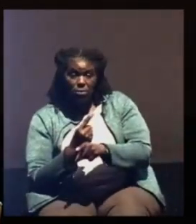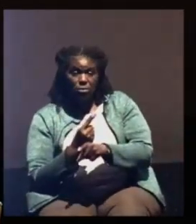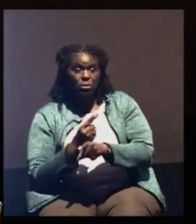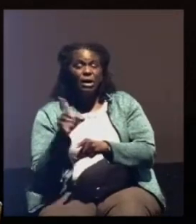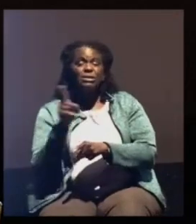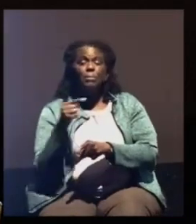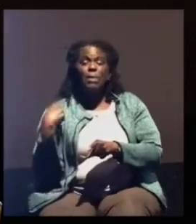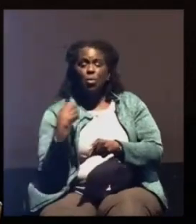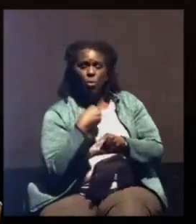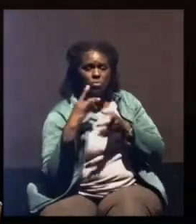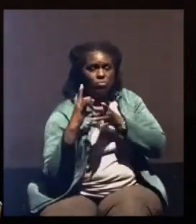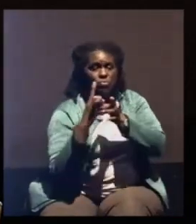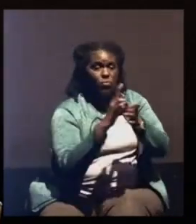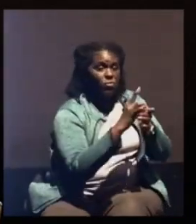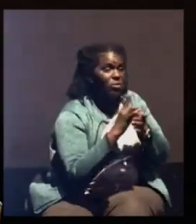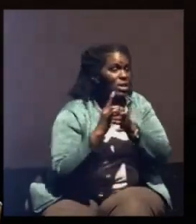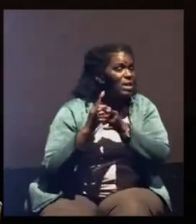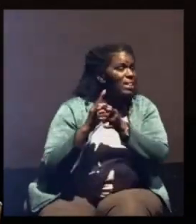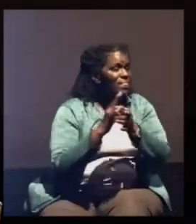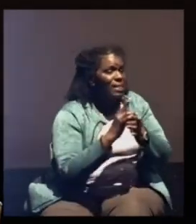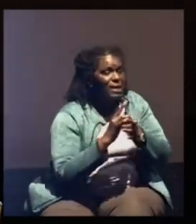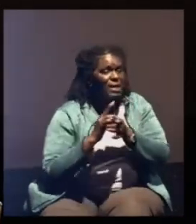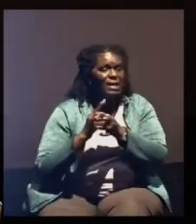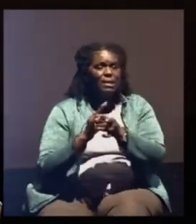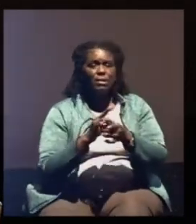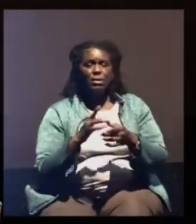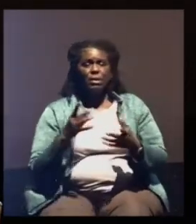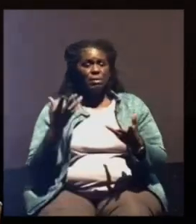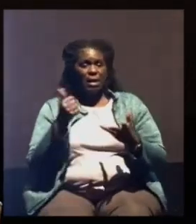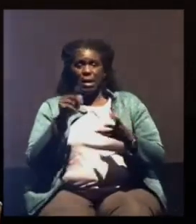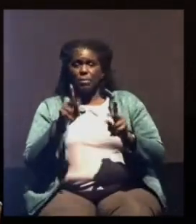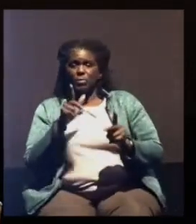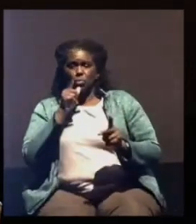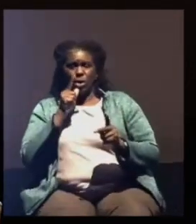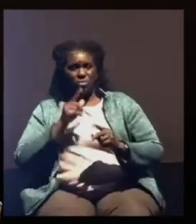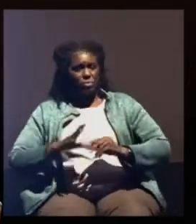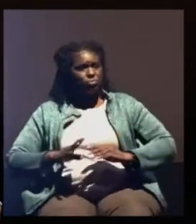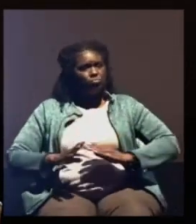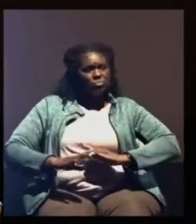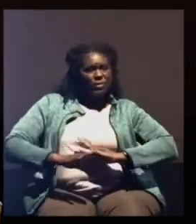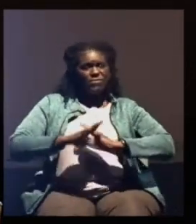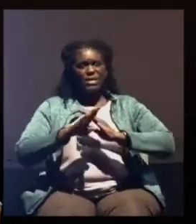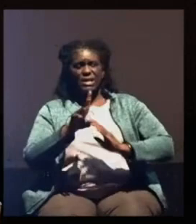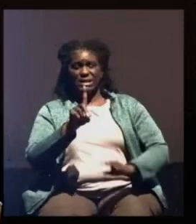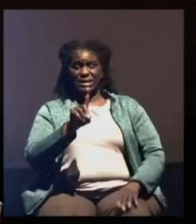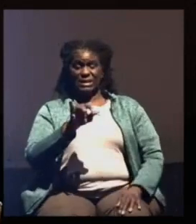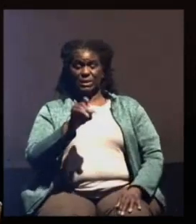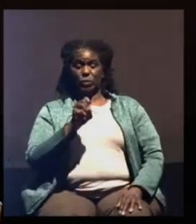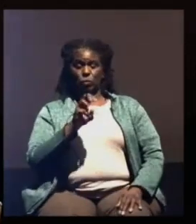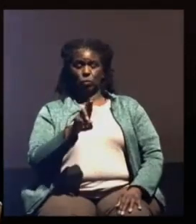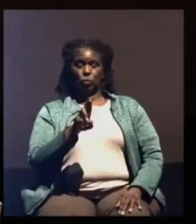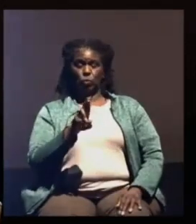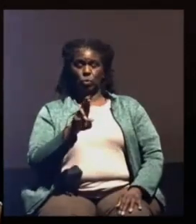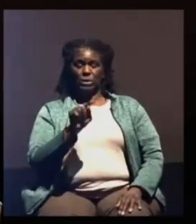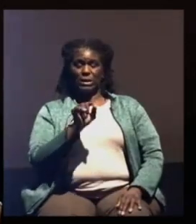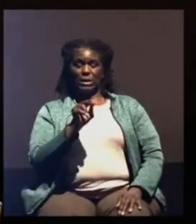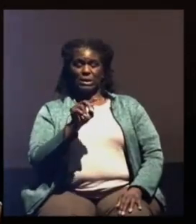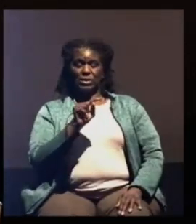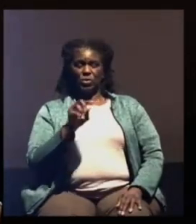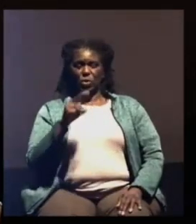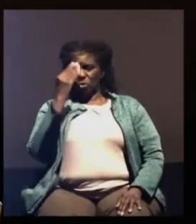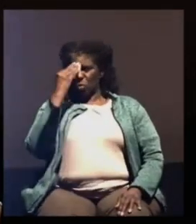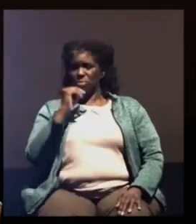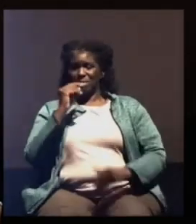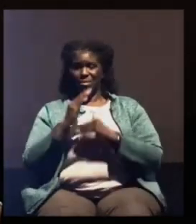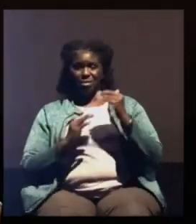that we can relate to. Anyone who's had to defend their dissertation knows how uncomfortable that can be. But we have to have the